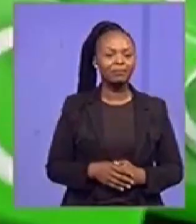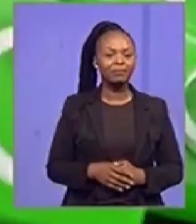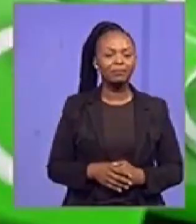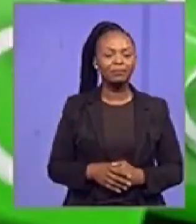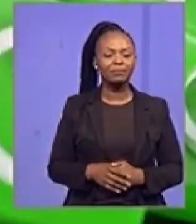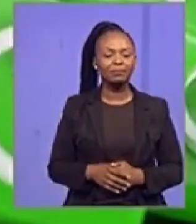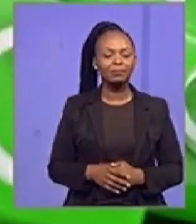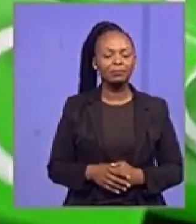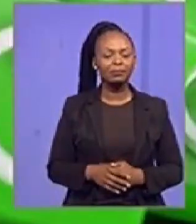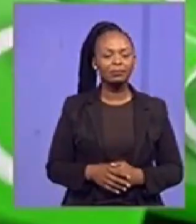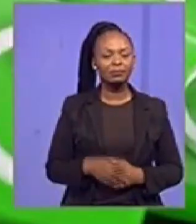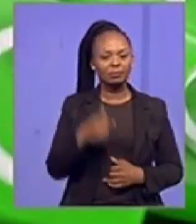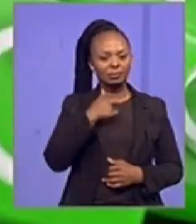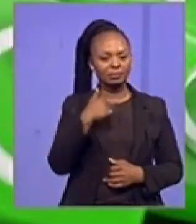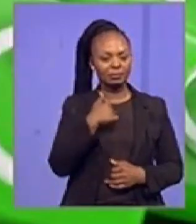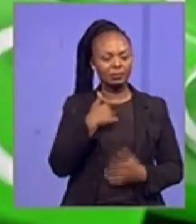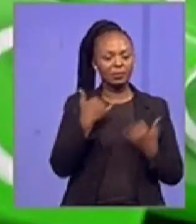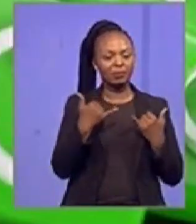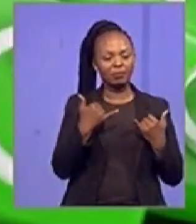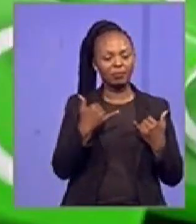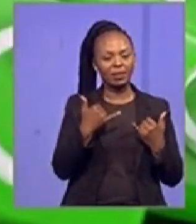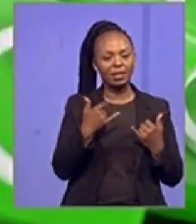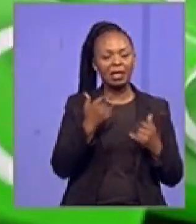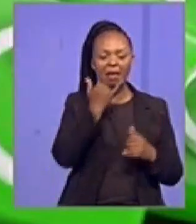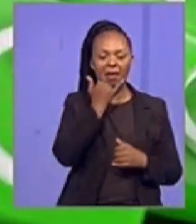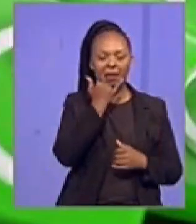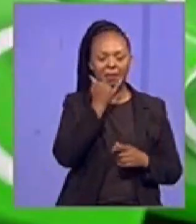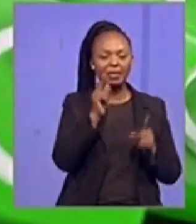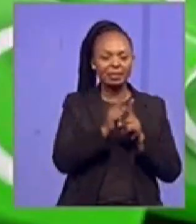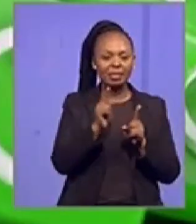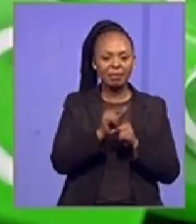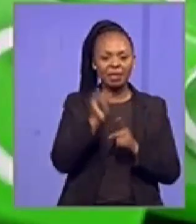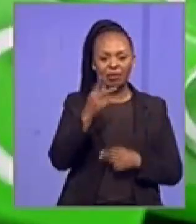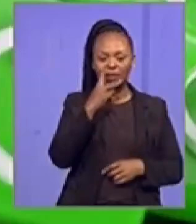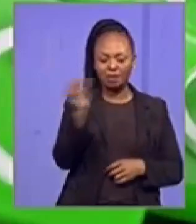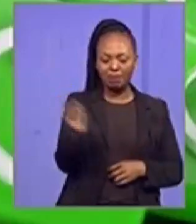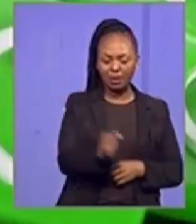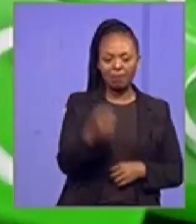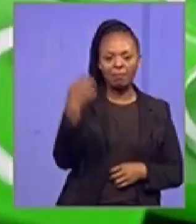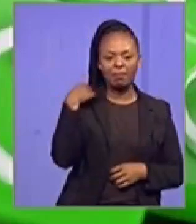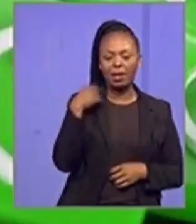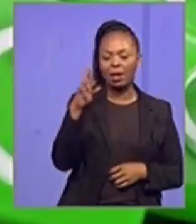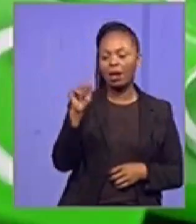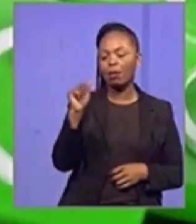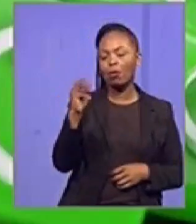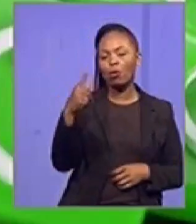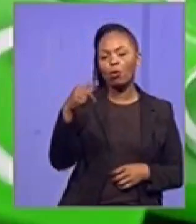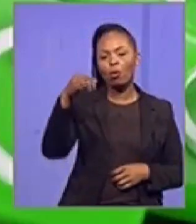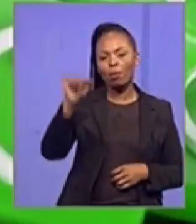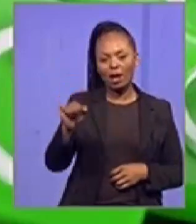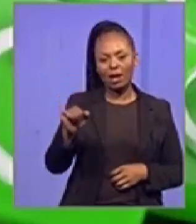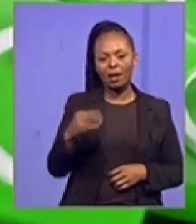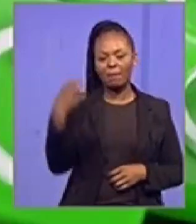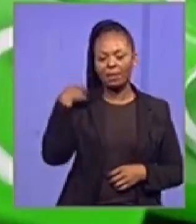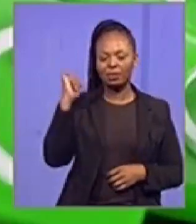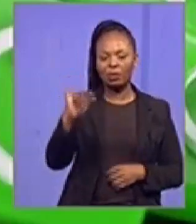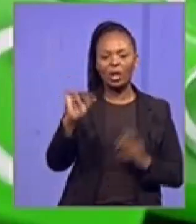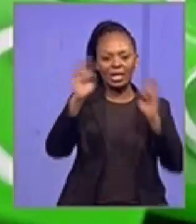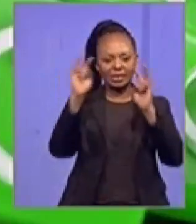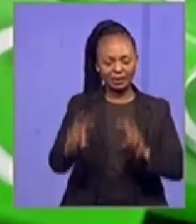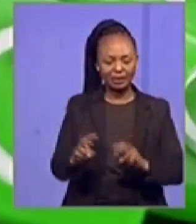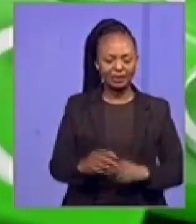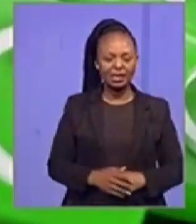Ke khotsofetse ke tsaba le ngwana Fetsobela ka khotsofala ha ka bona Ramokgopa Khosentsho e le minister wa electricity.